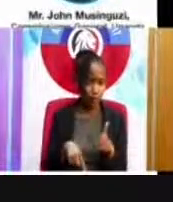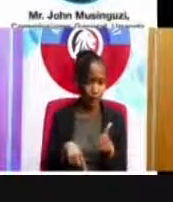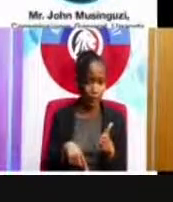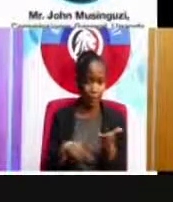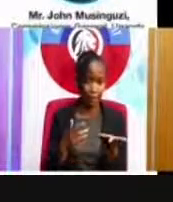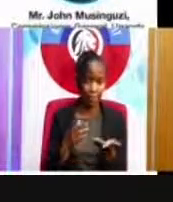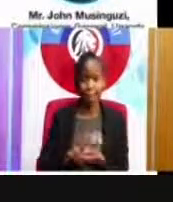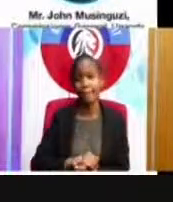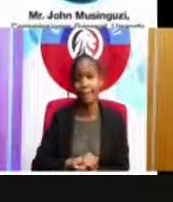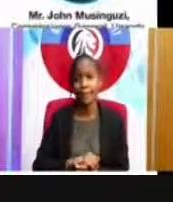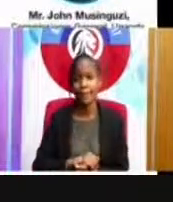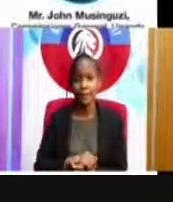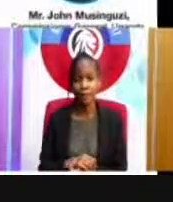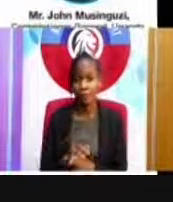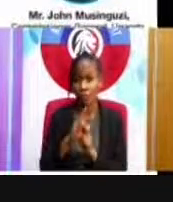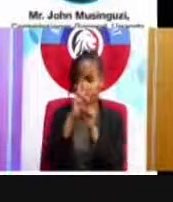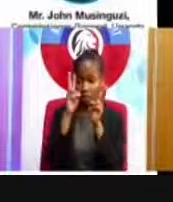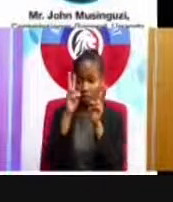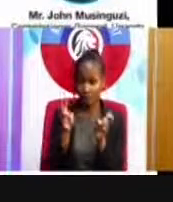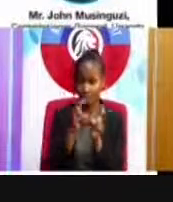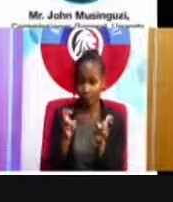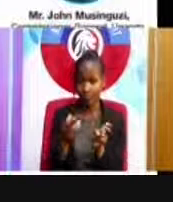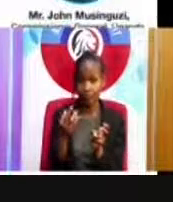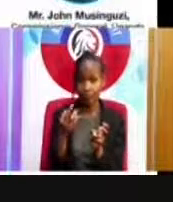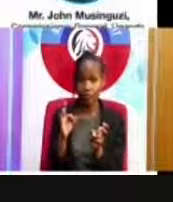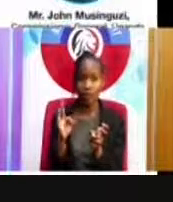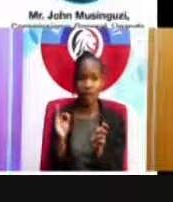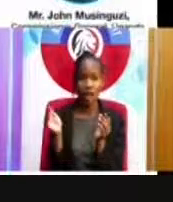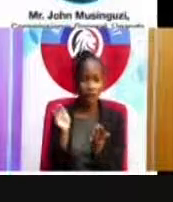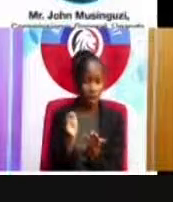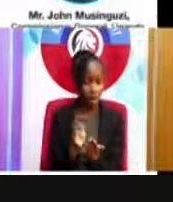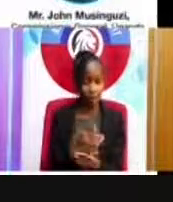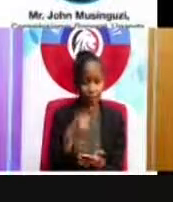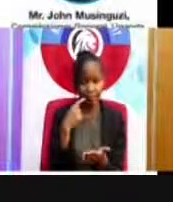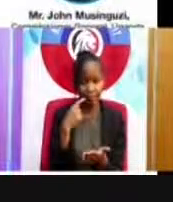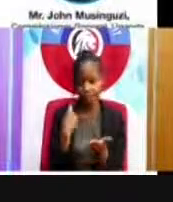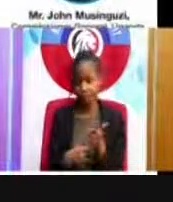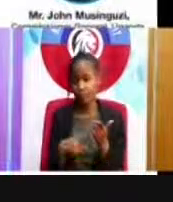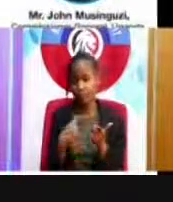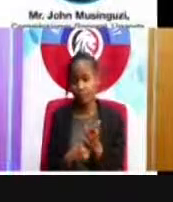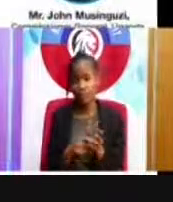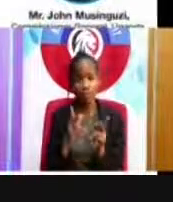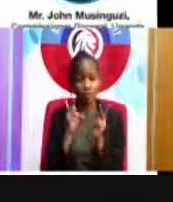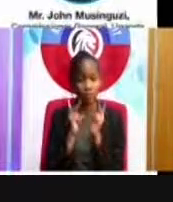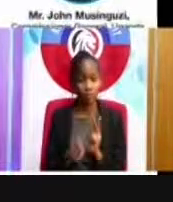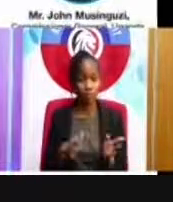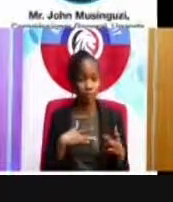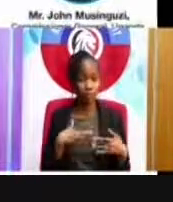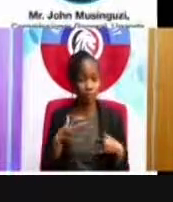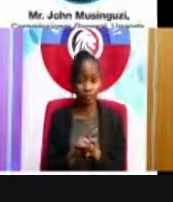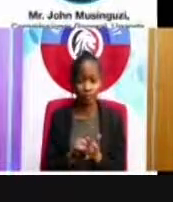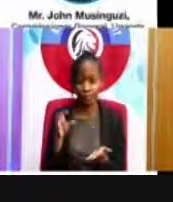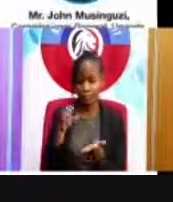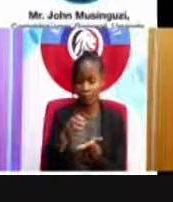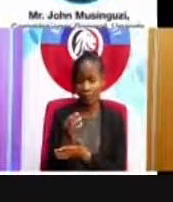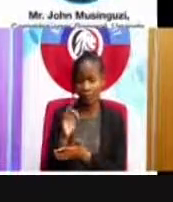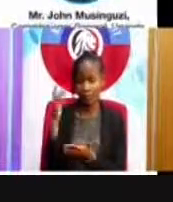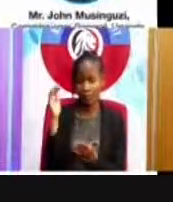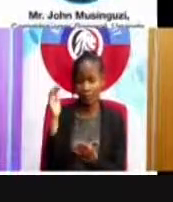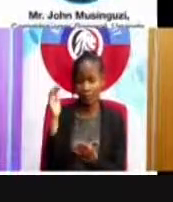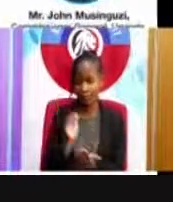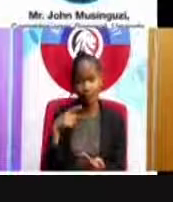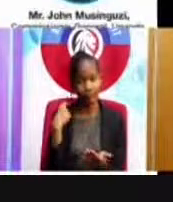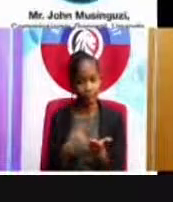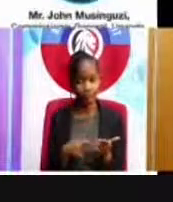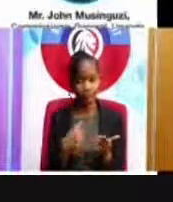the issue of minimum tax. And the person is concerned that the charging of a minimum tax will